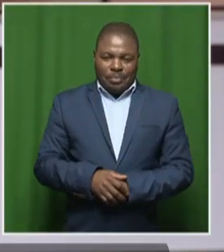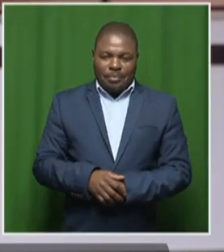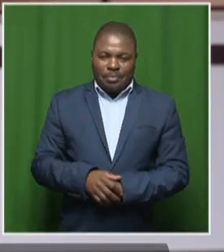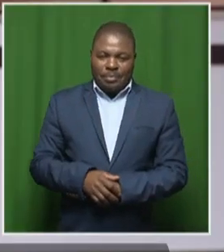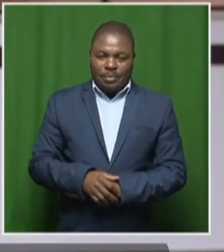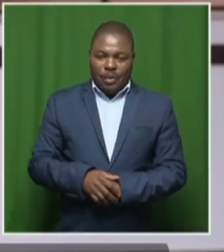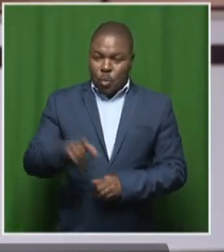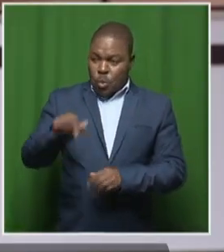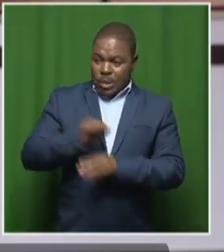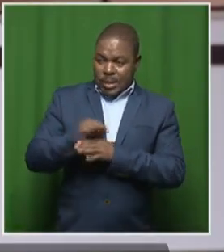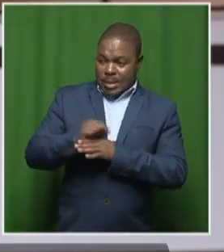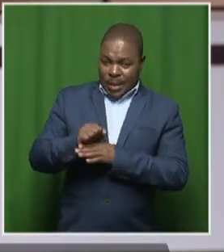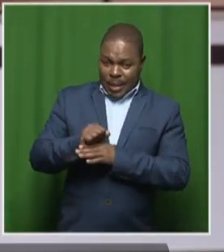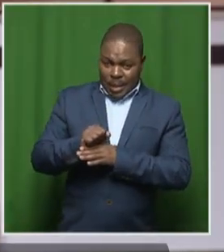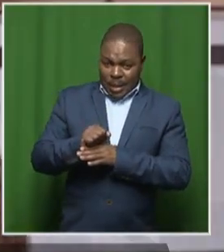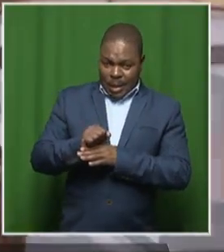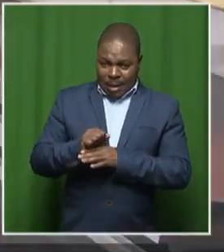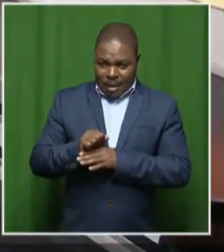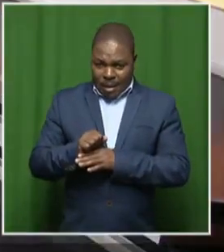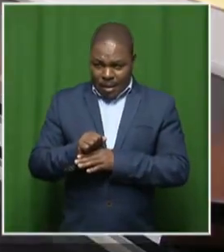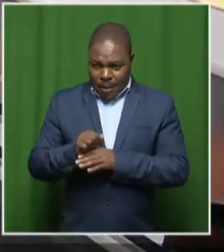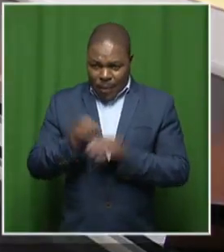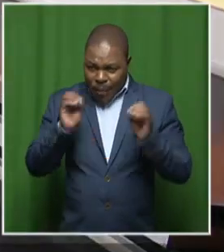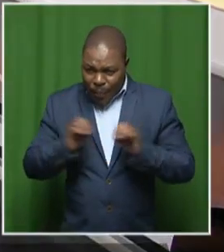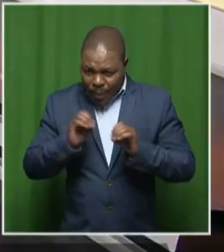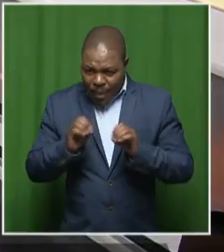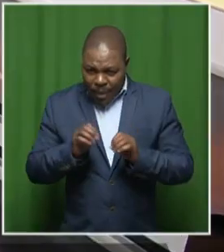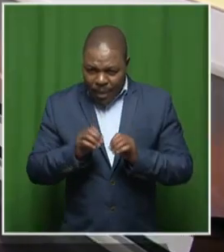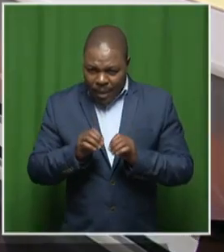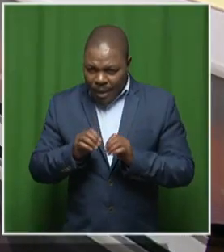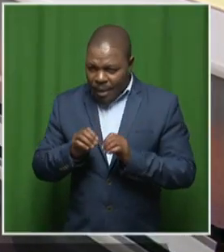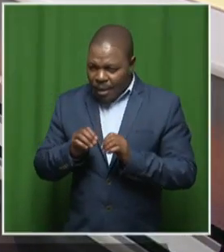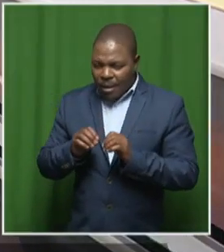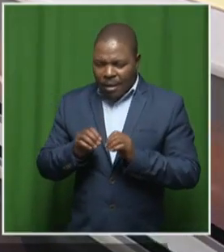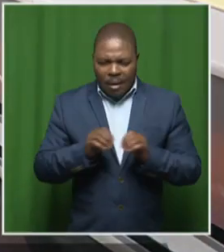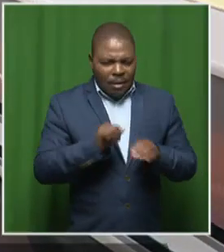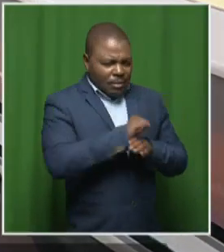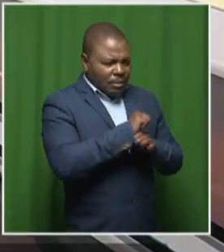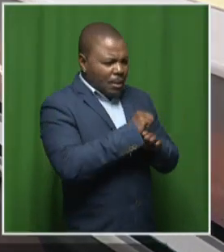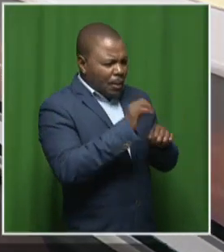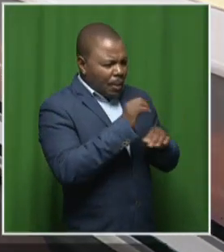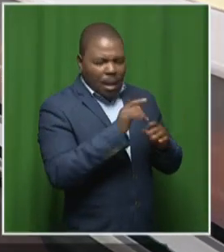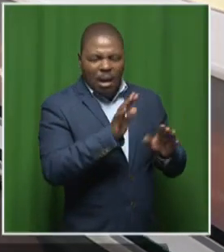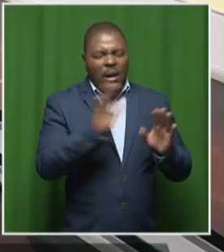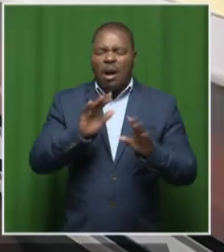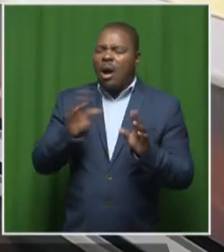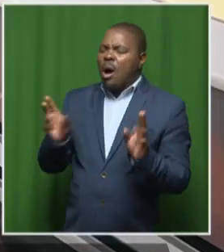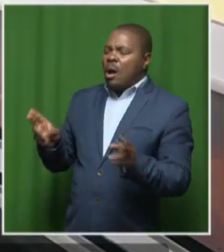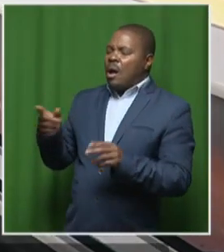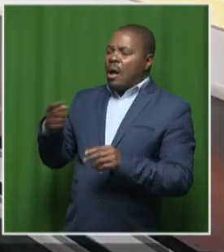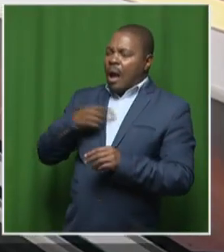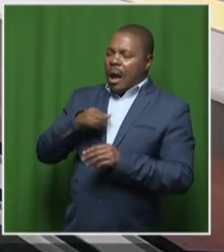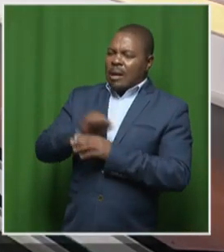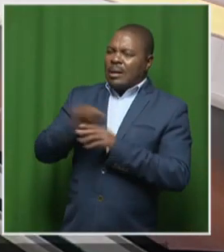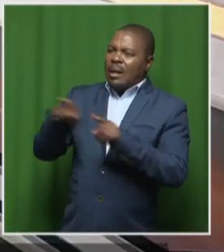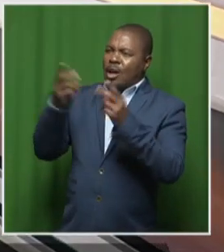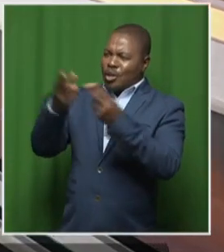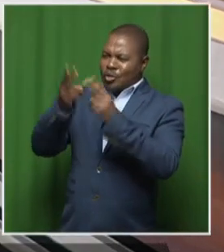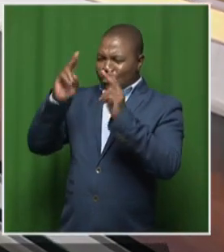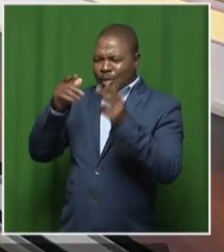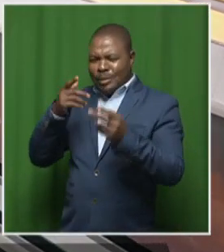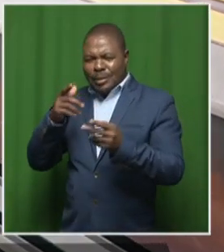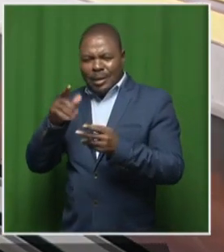you didn't train for it? No, I didn't. Well, I did train, not traditionally the way you use. Yeah, I did